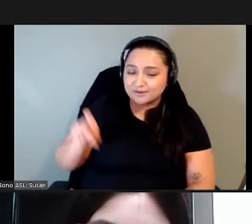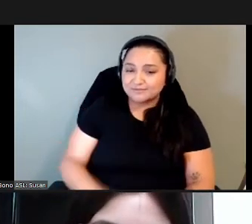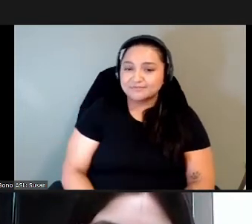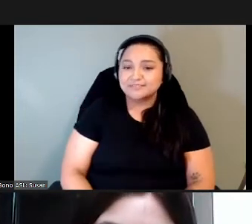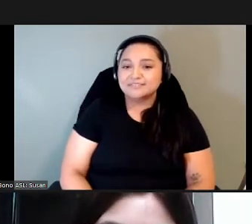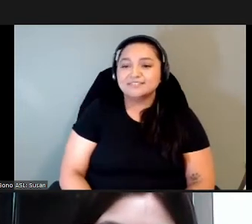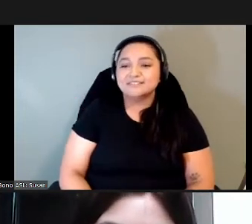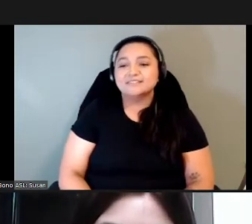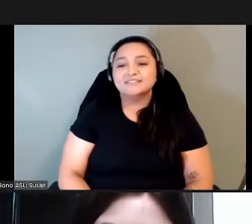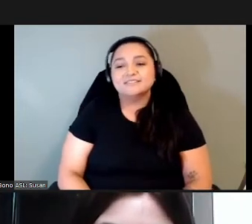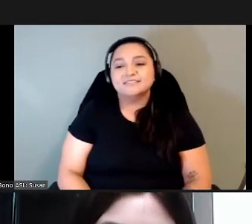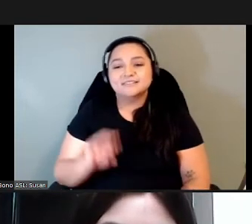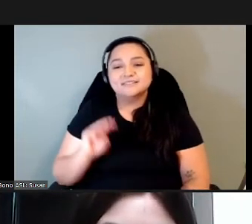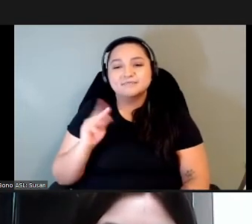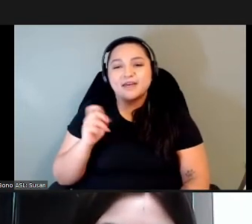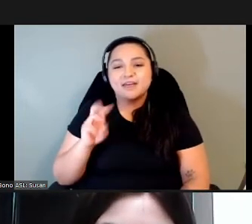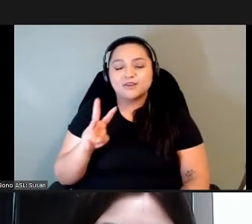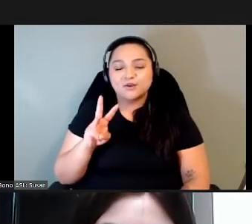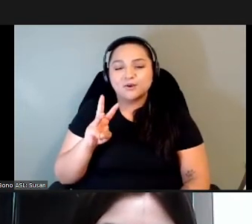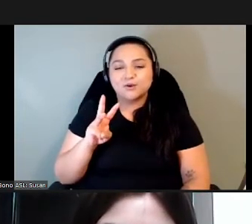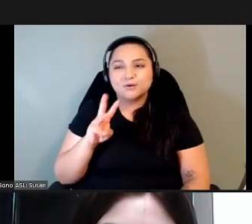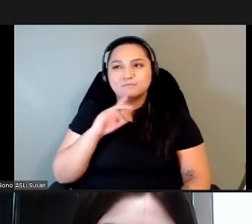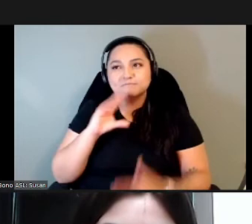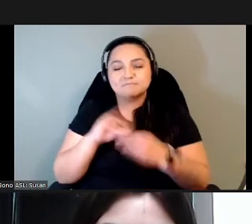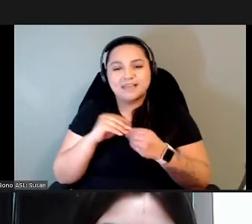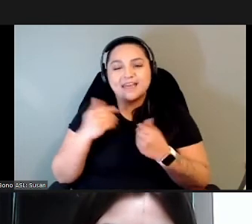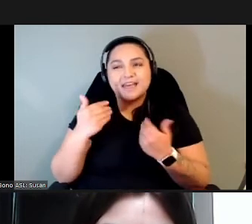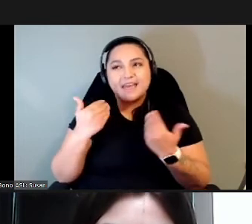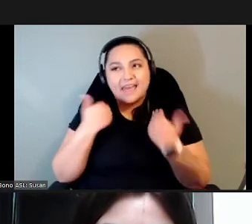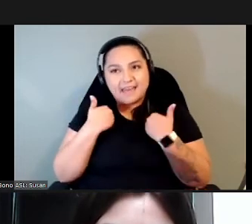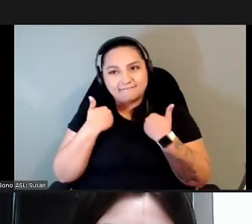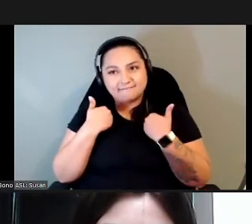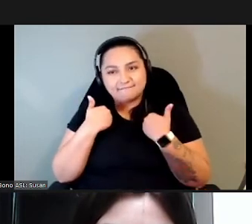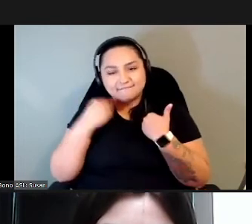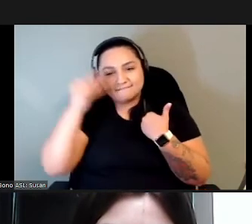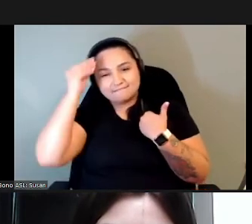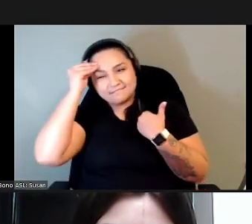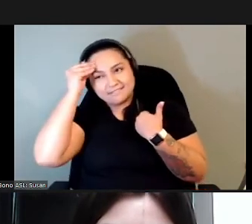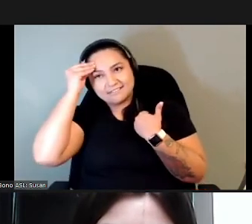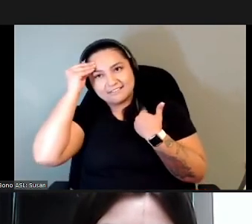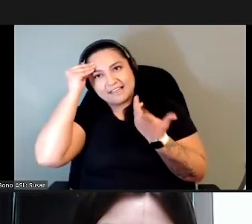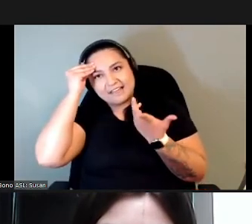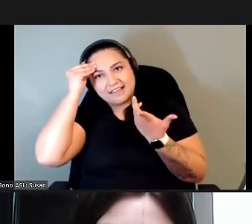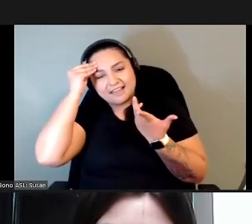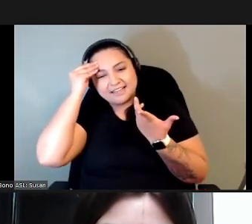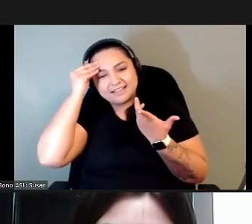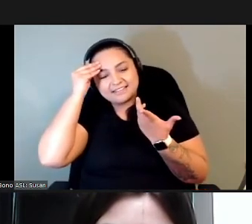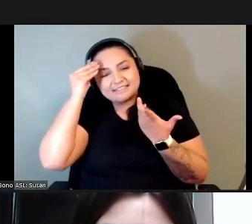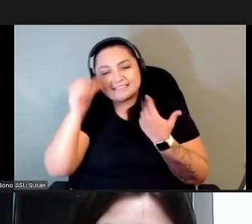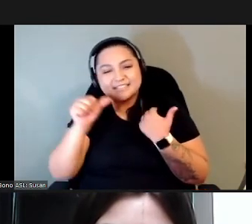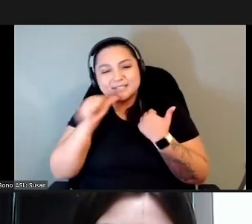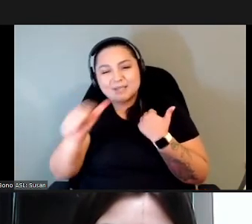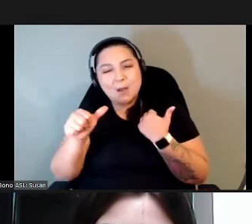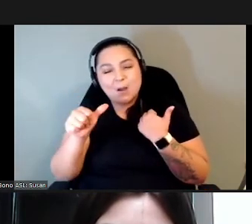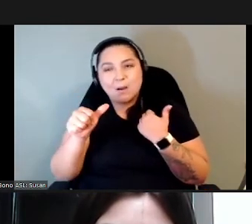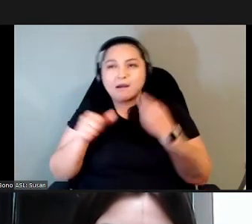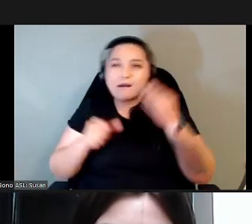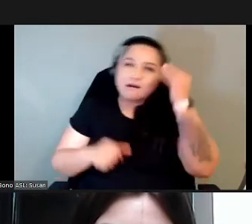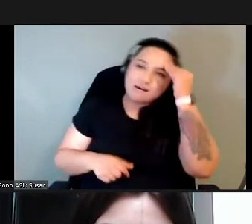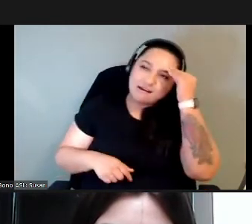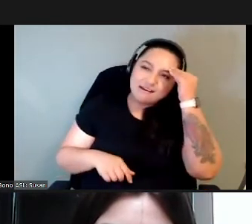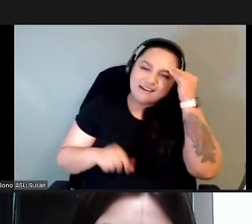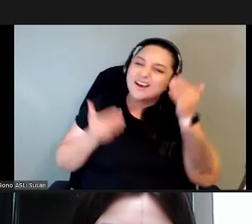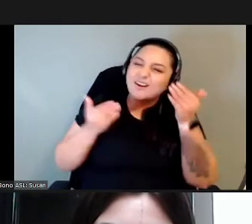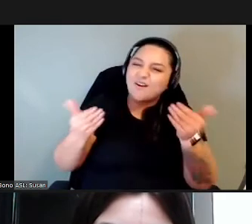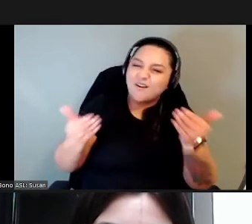I have this thing in my head right now, which part of me is saying, don't go there. And a part of me is saying, jump. So I'm going to jump